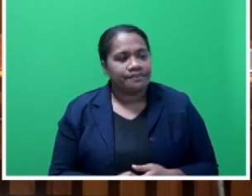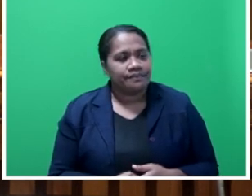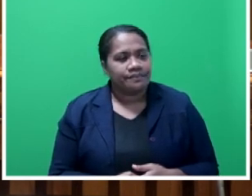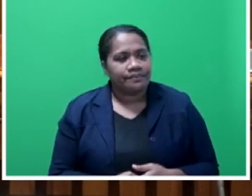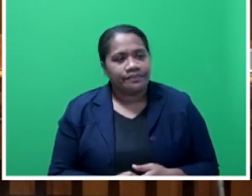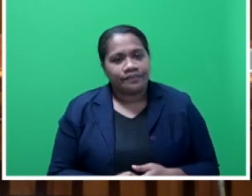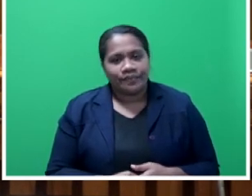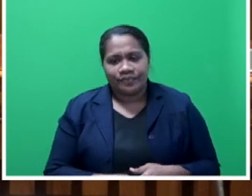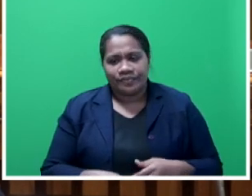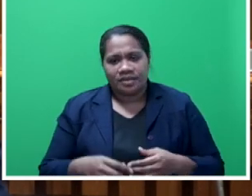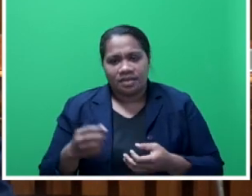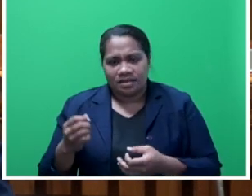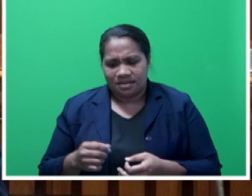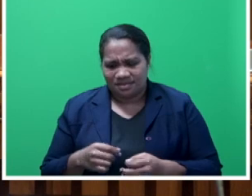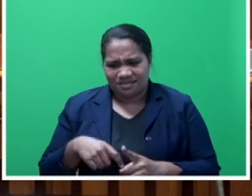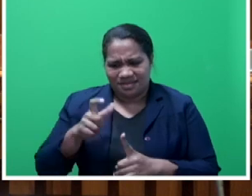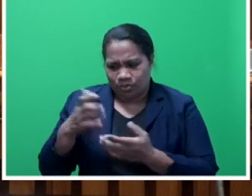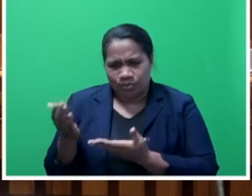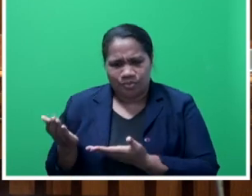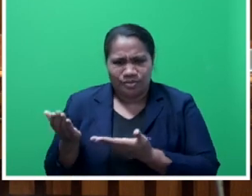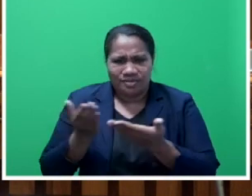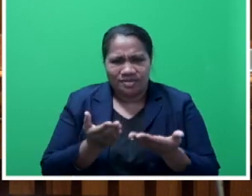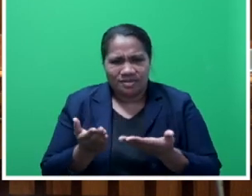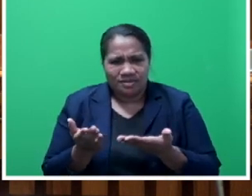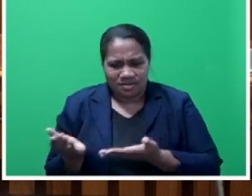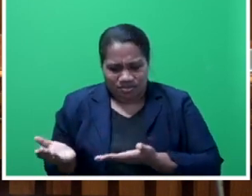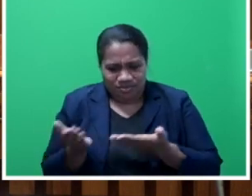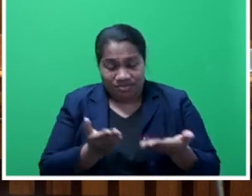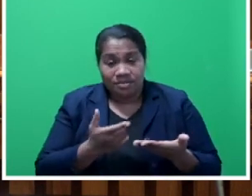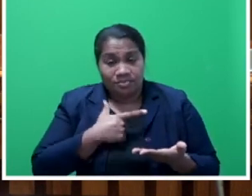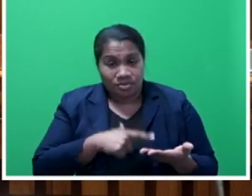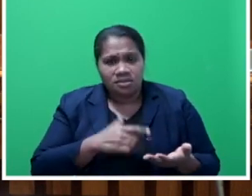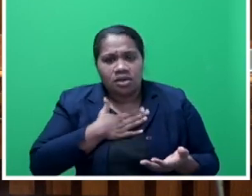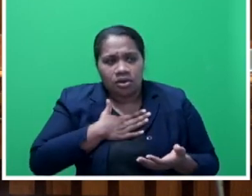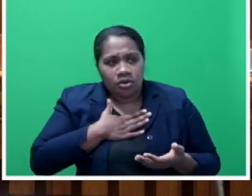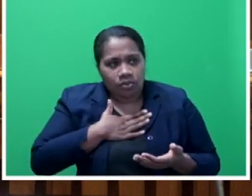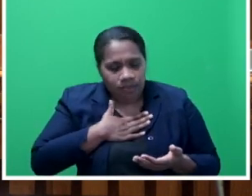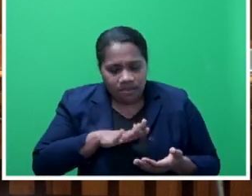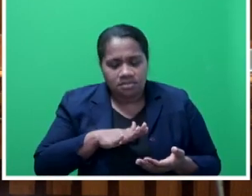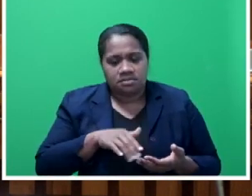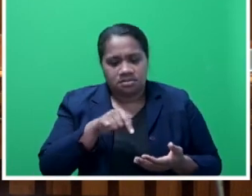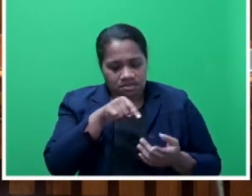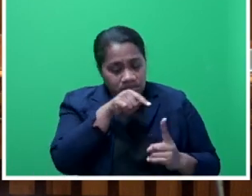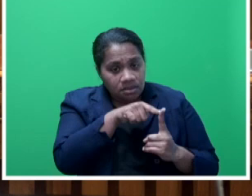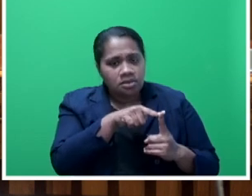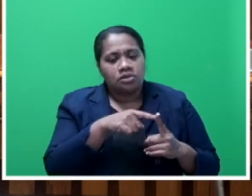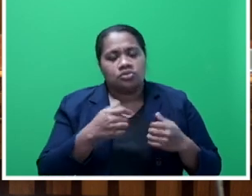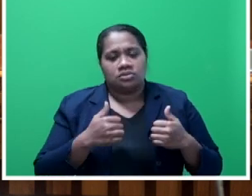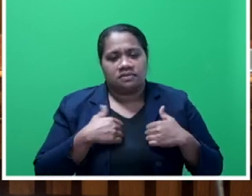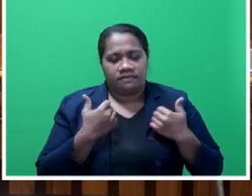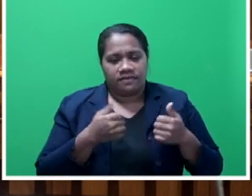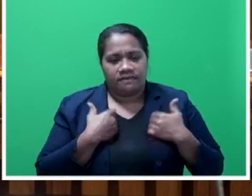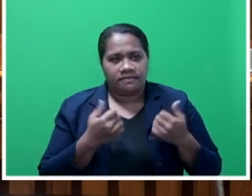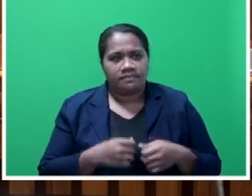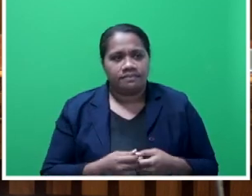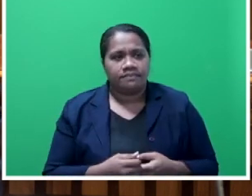to protect our national carrier because we want our national carrier to survive through this pandemic. Airlines have shut